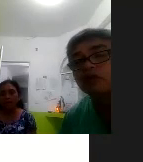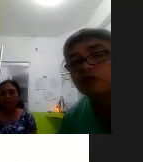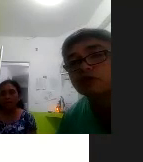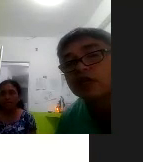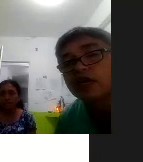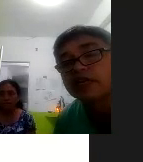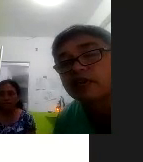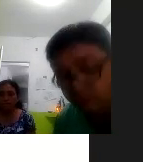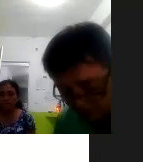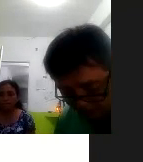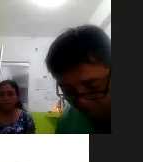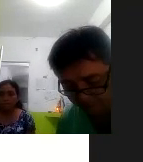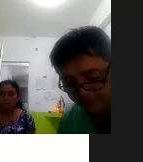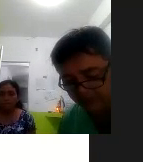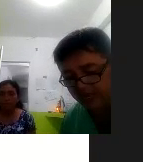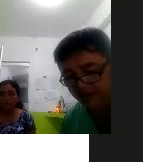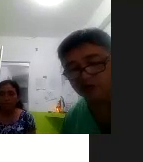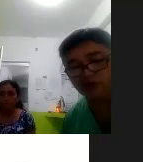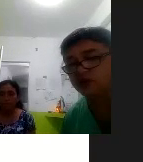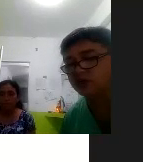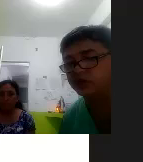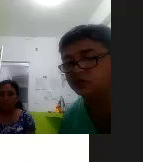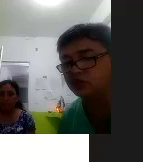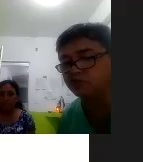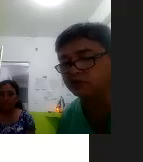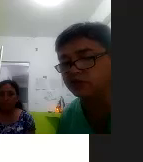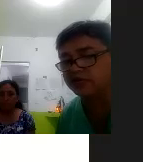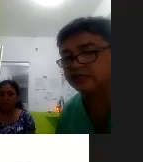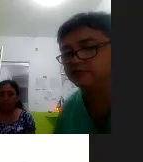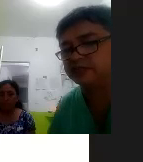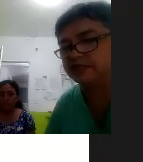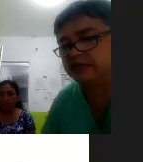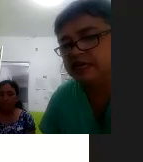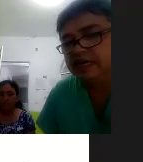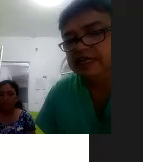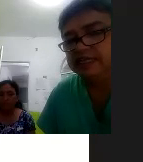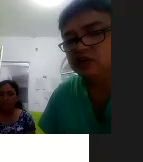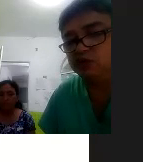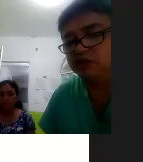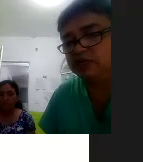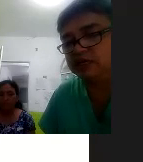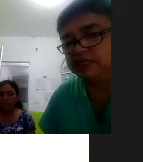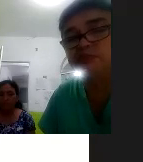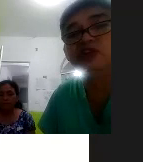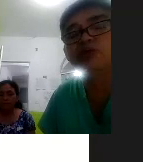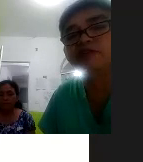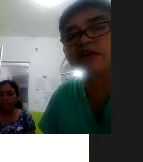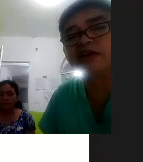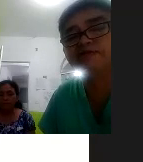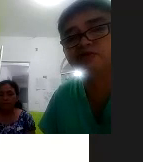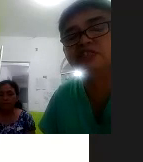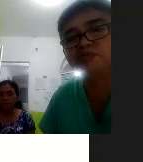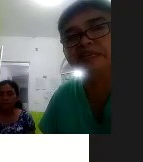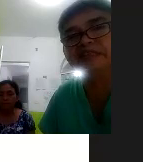It looks like Kimberly have also a question about if the community, the midwife